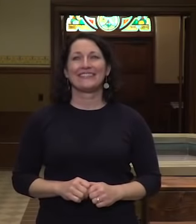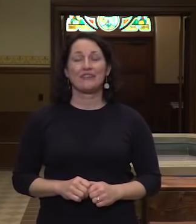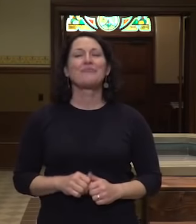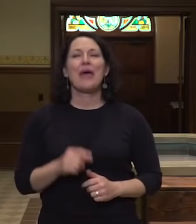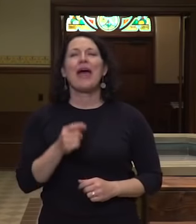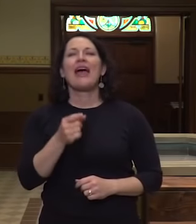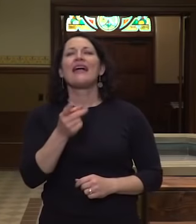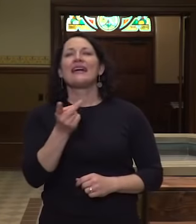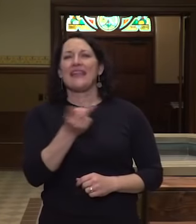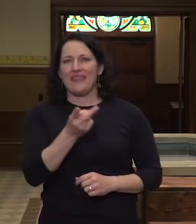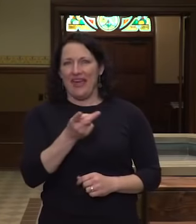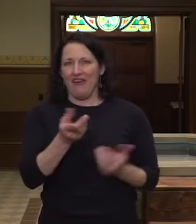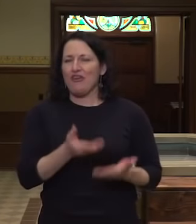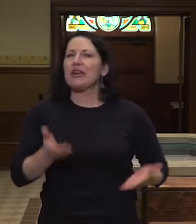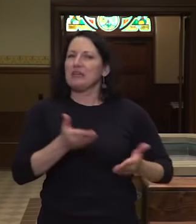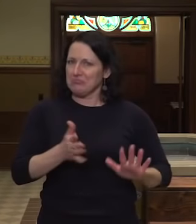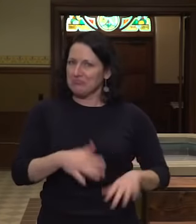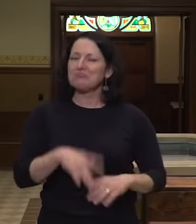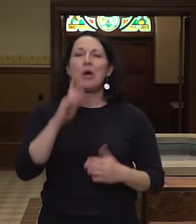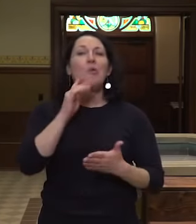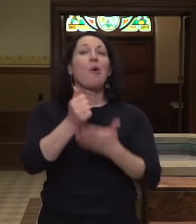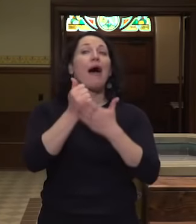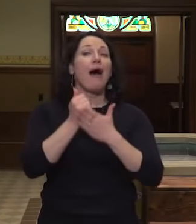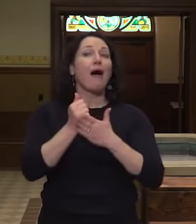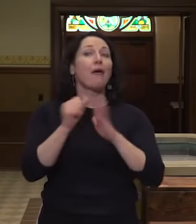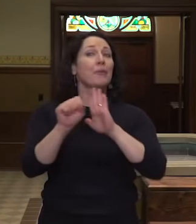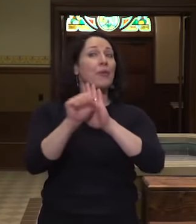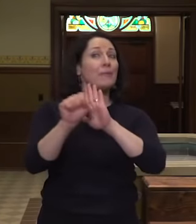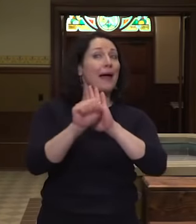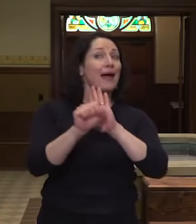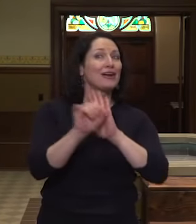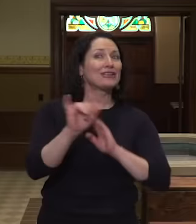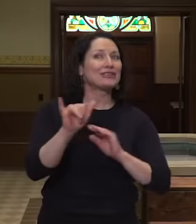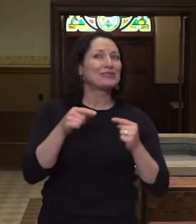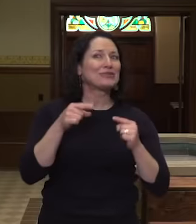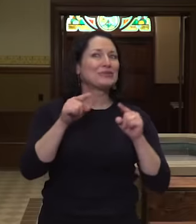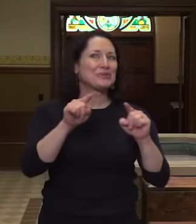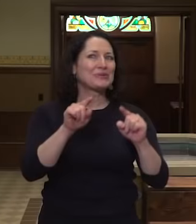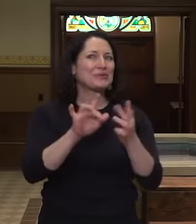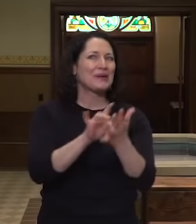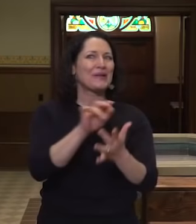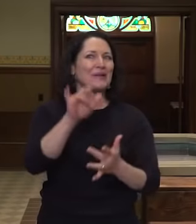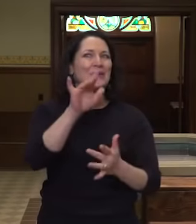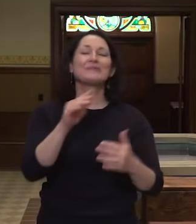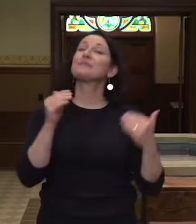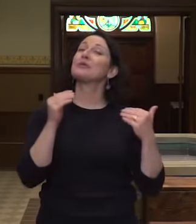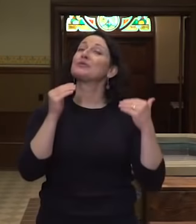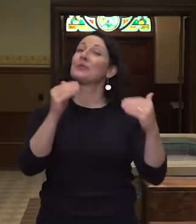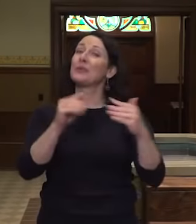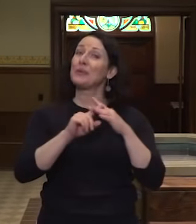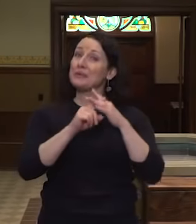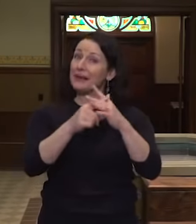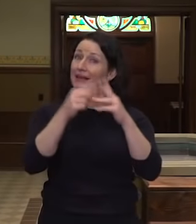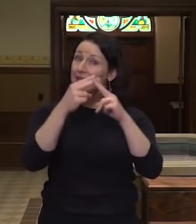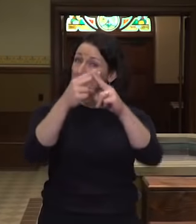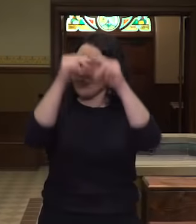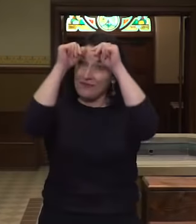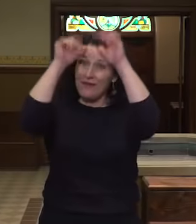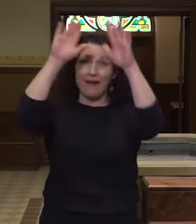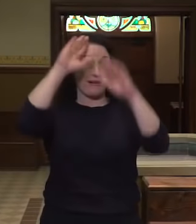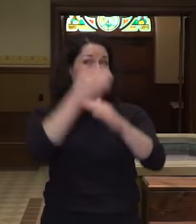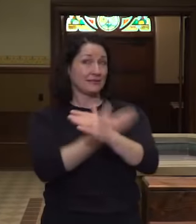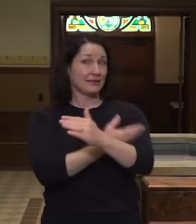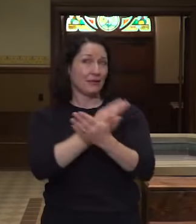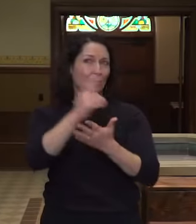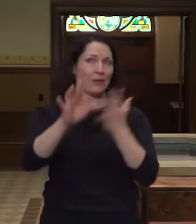They are here. They're going to help us with the ringing of the bells during our Gloria. But let us begin in the name of the Father, the Son, and the